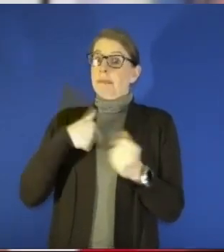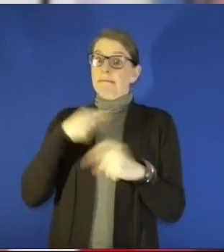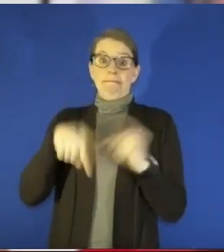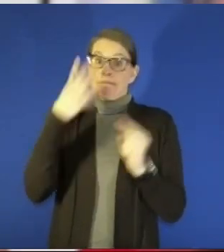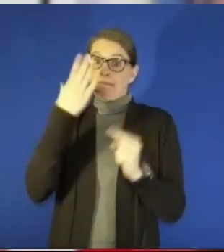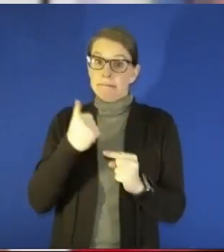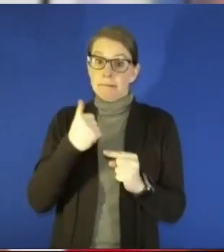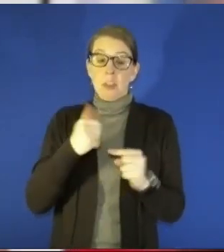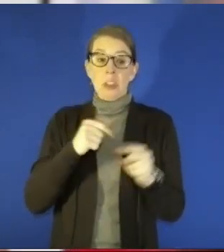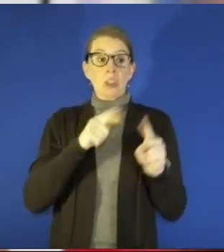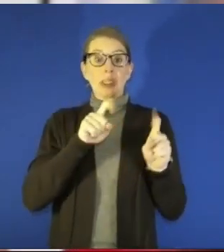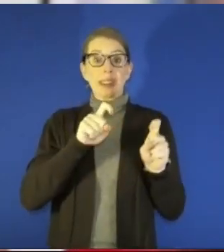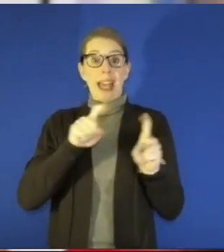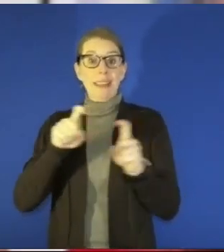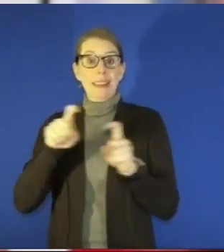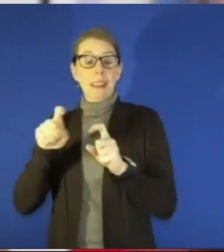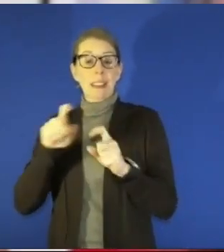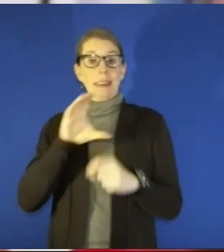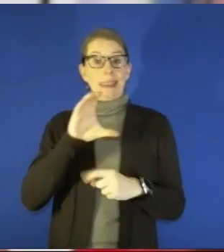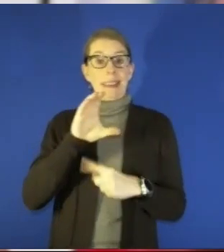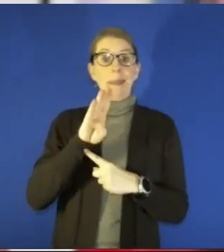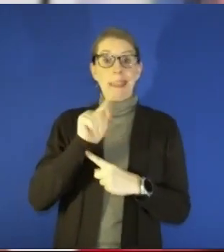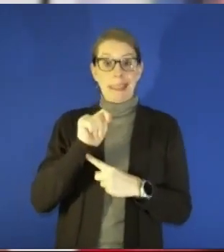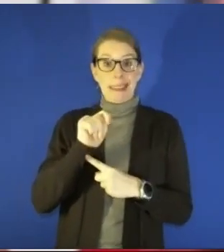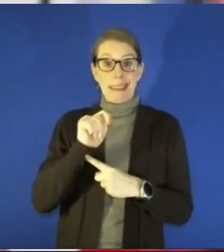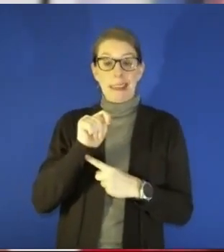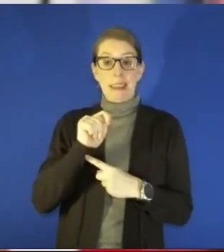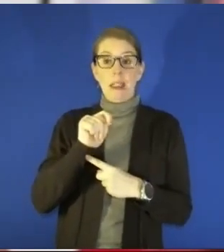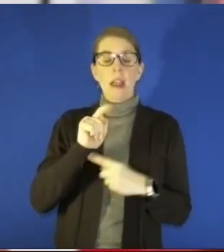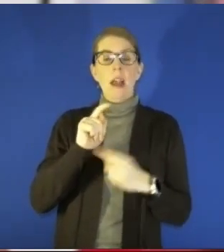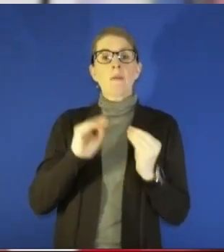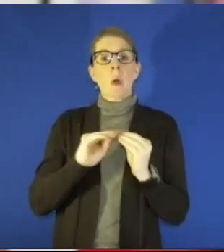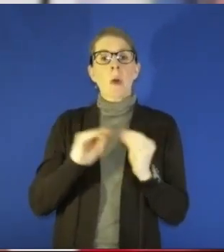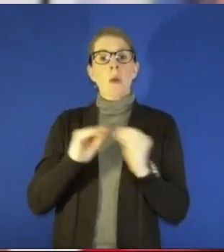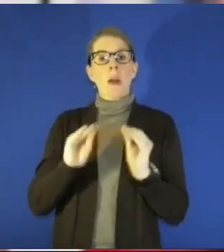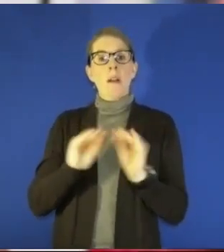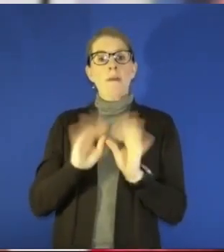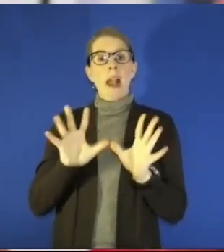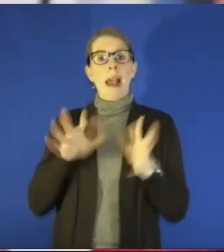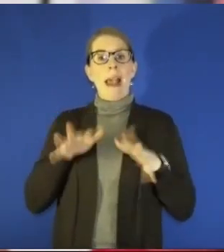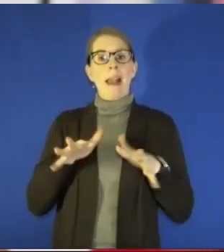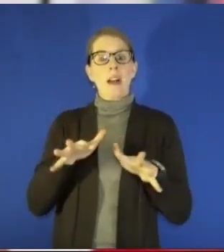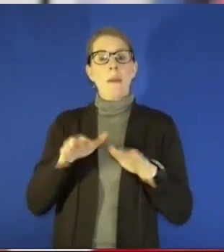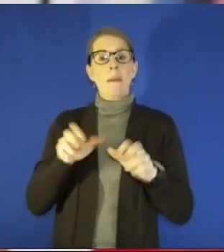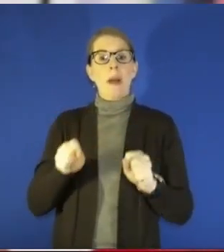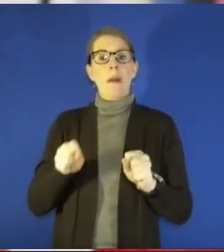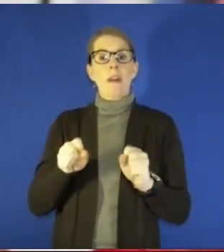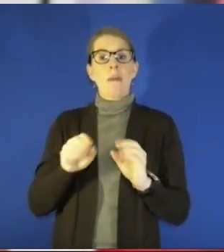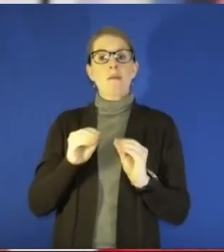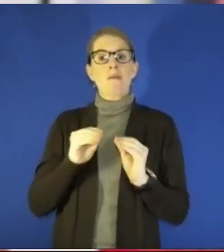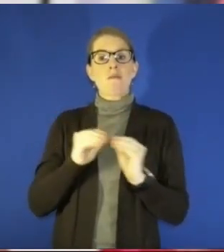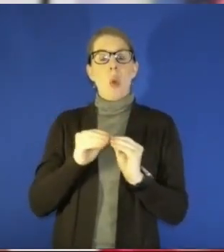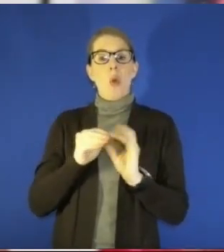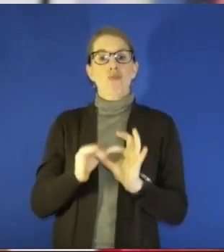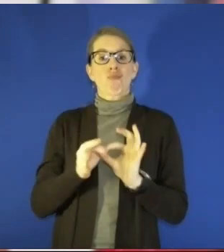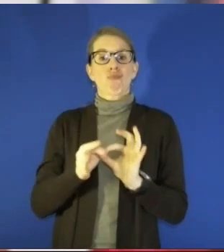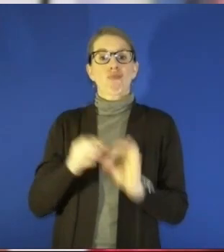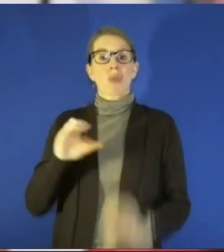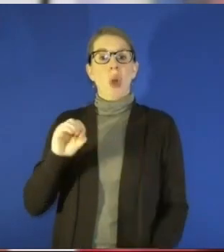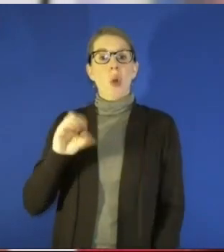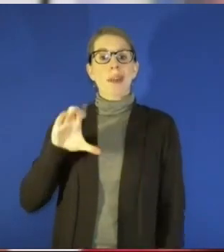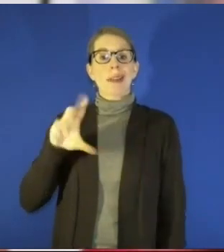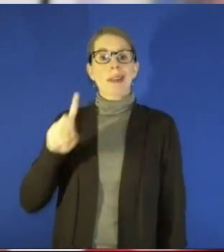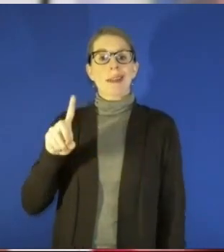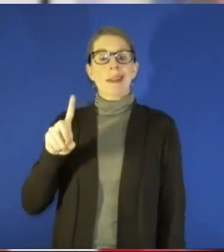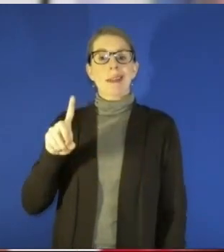that testing, it was becoming more and more obvious that my anxiety was probably more centered around OCD, which is